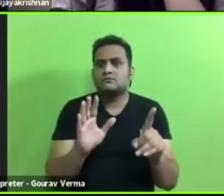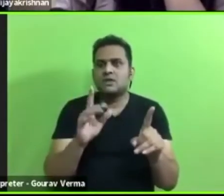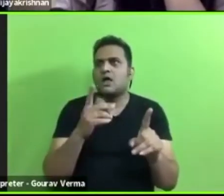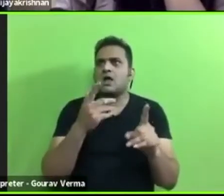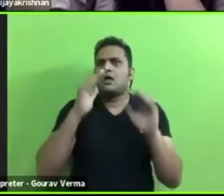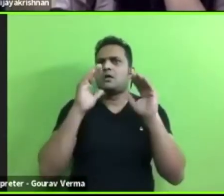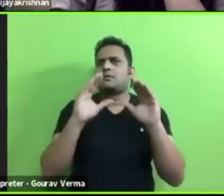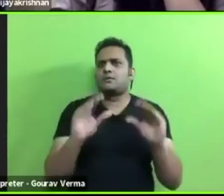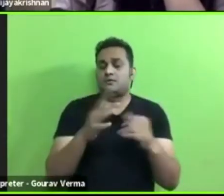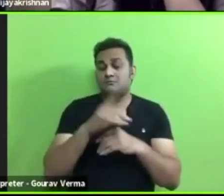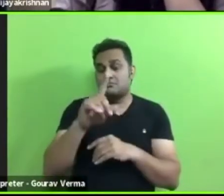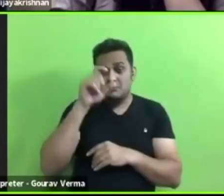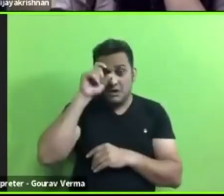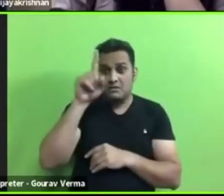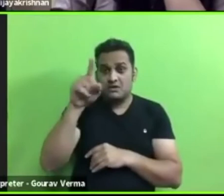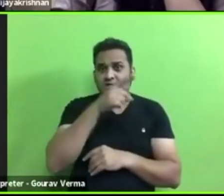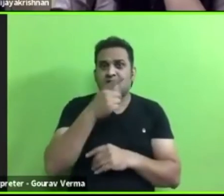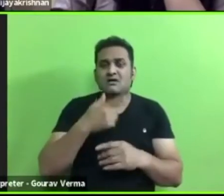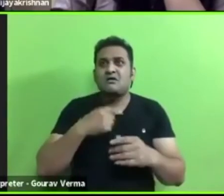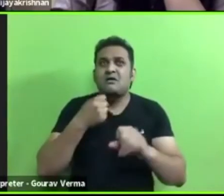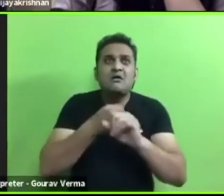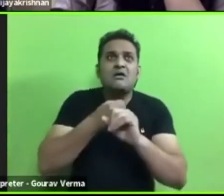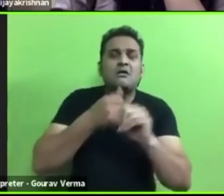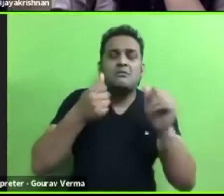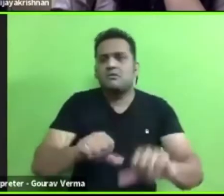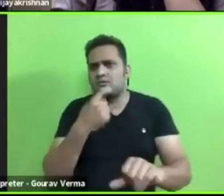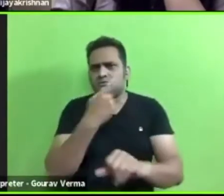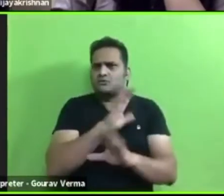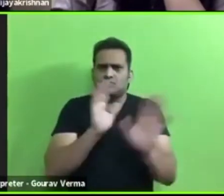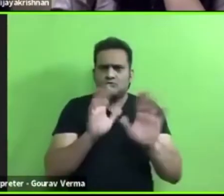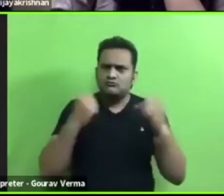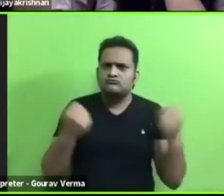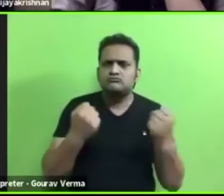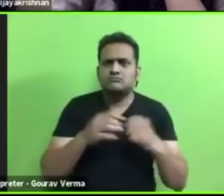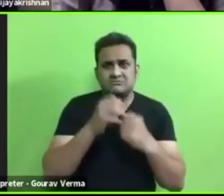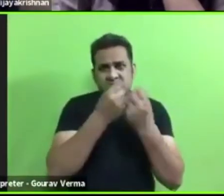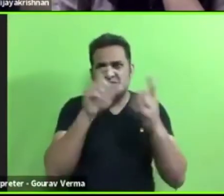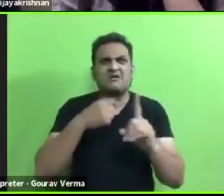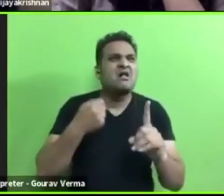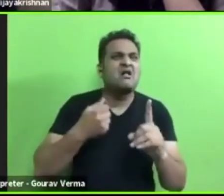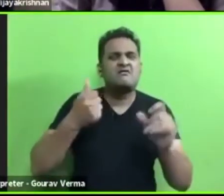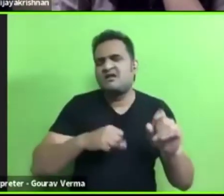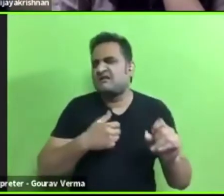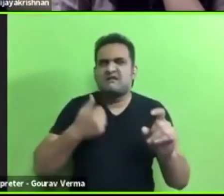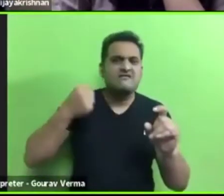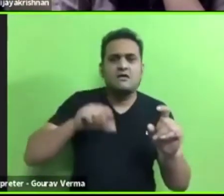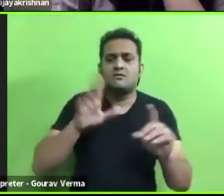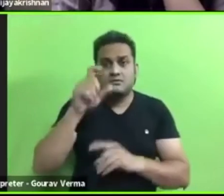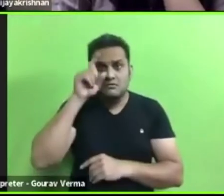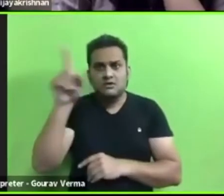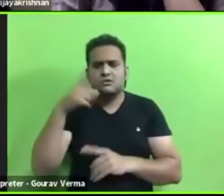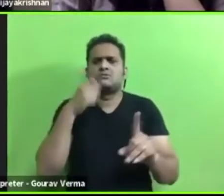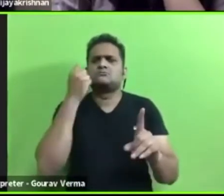why Ambedkar never gives up on the idea of religion. Many people give up. Ambedkar understands, because we have to